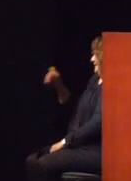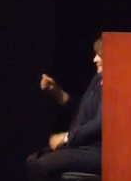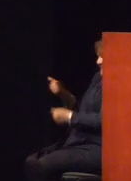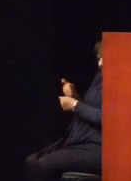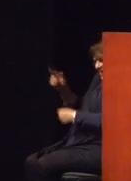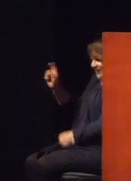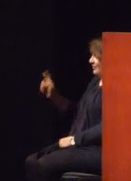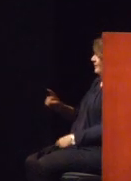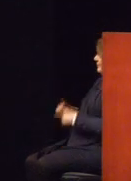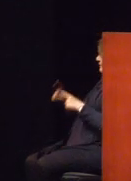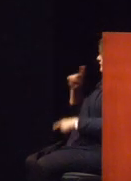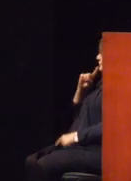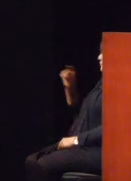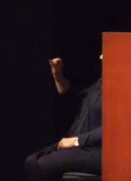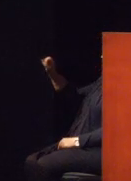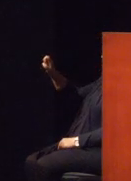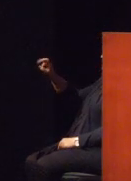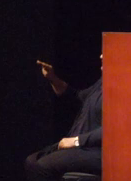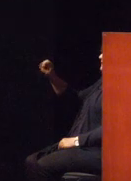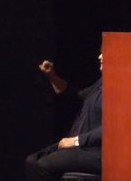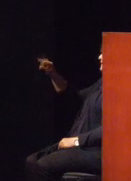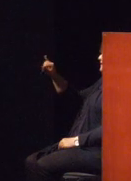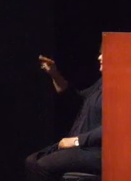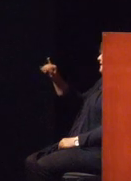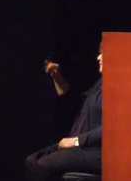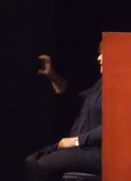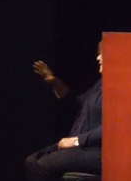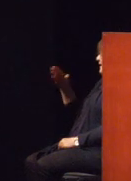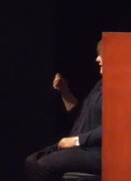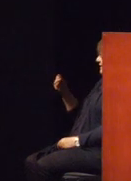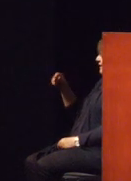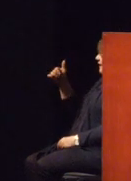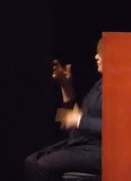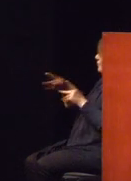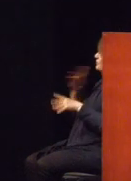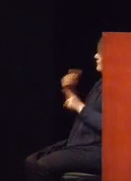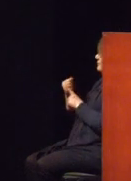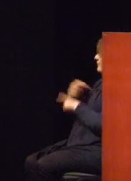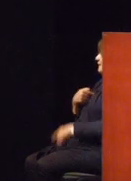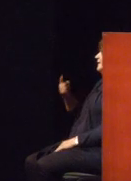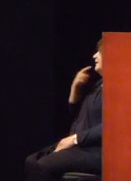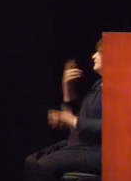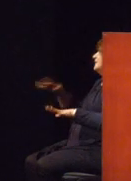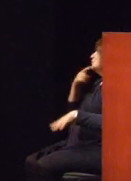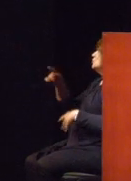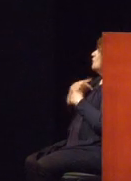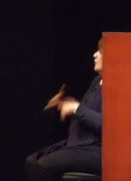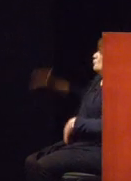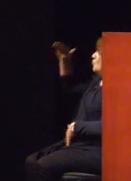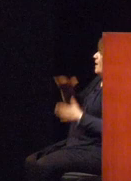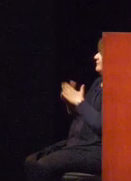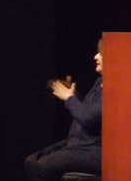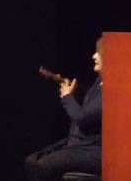really systemic and structural ways in which being white has impacted my life. So I told you I grew up in the suburbs. I grew